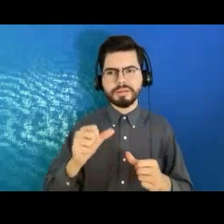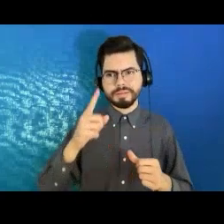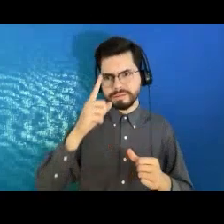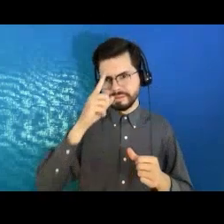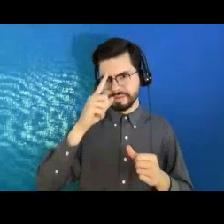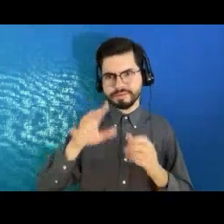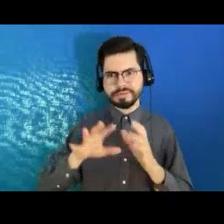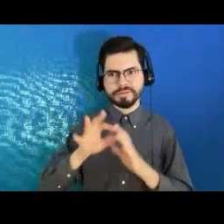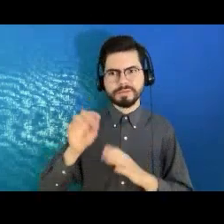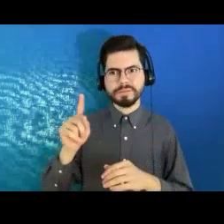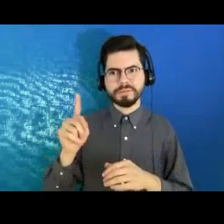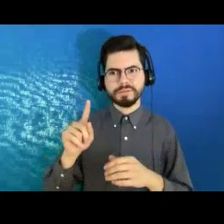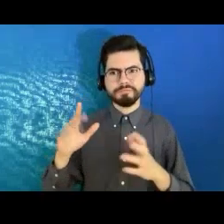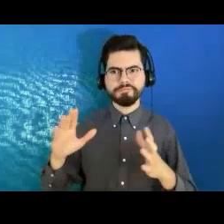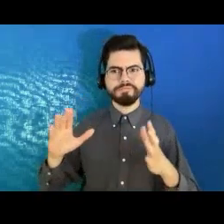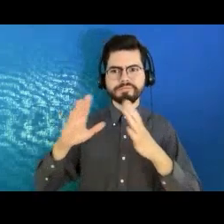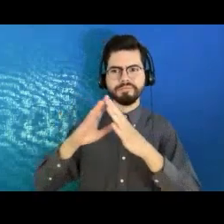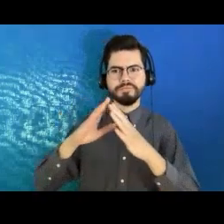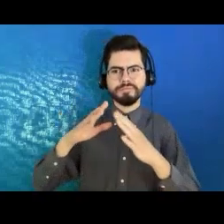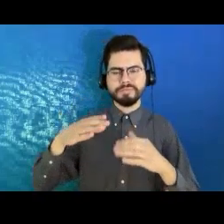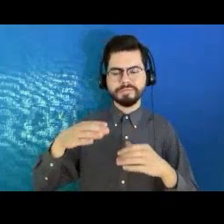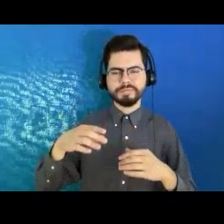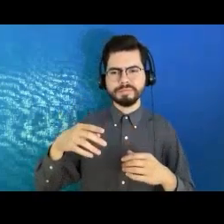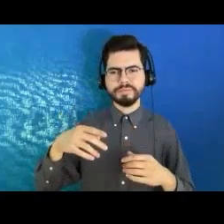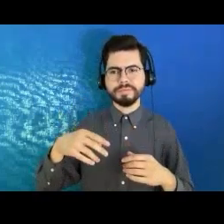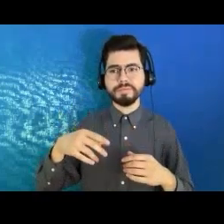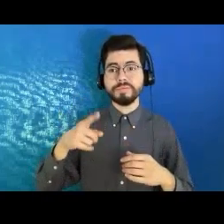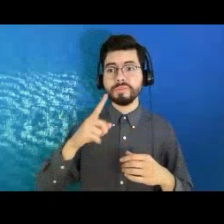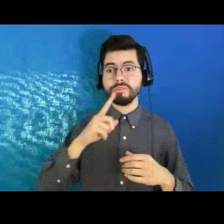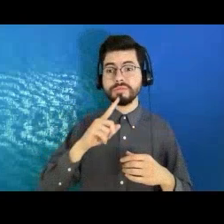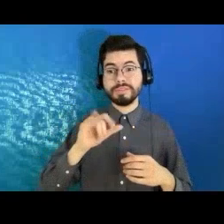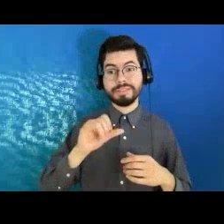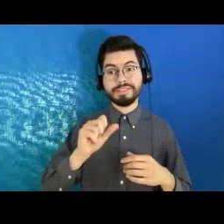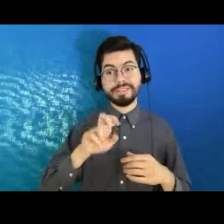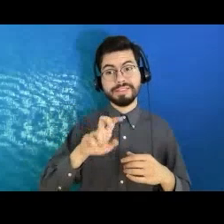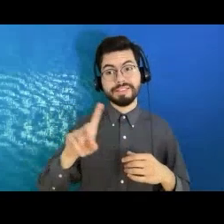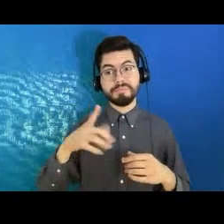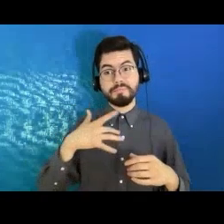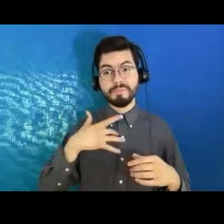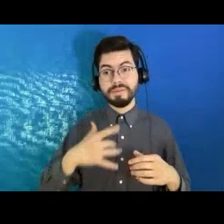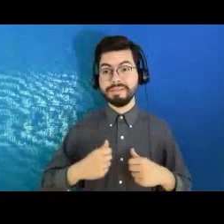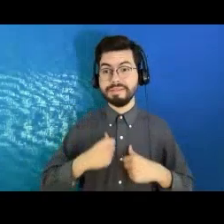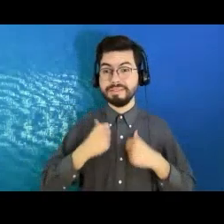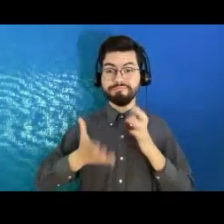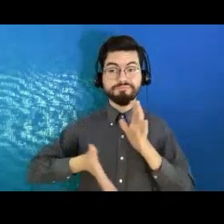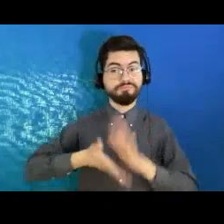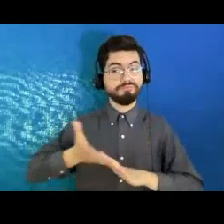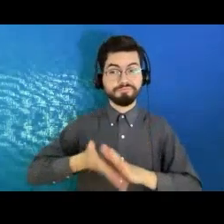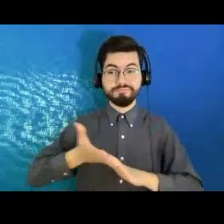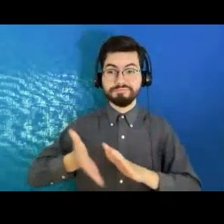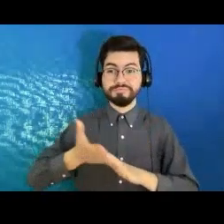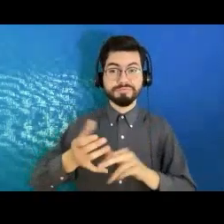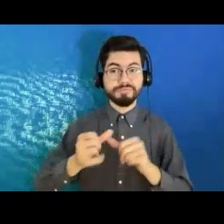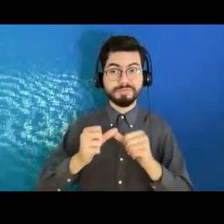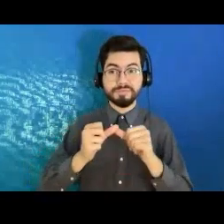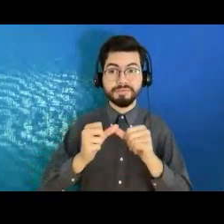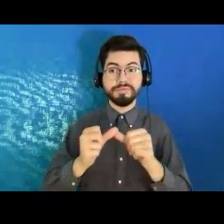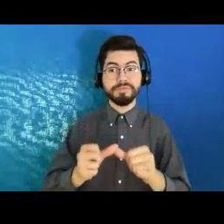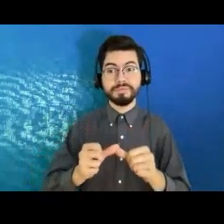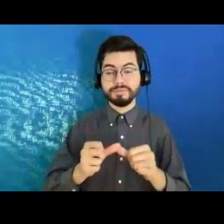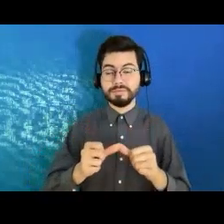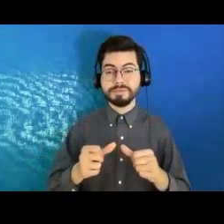that. So these seeds just have this incredible viability, right? That you can keep your feet I